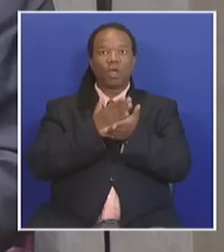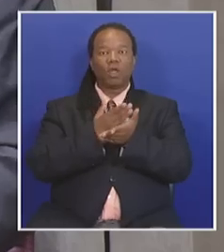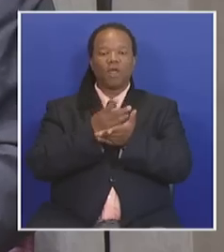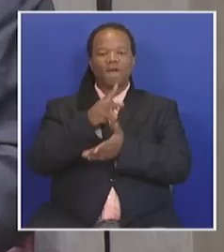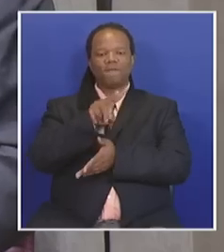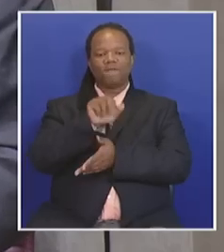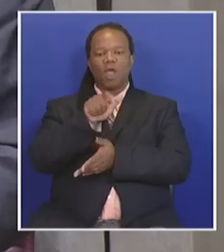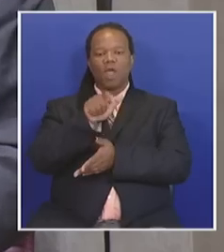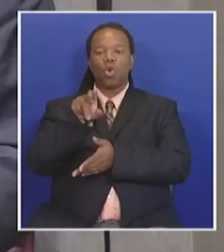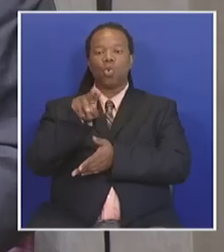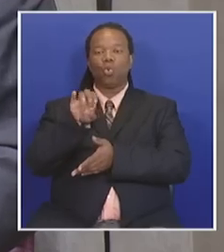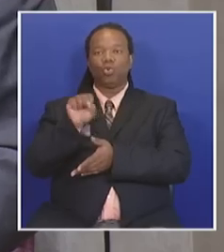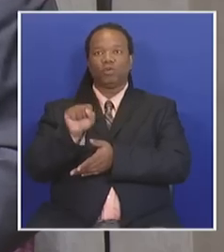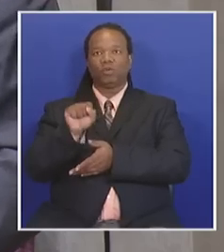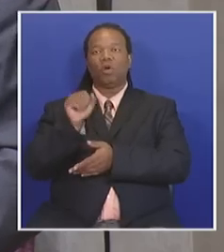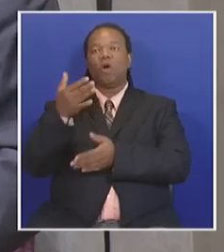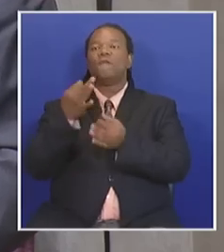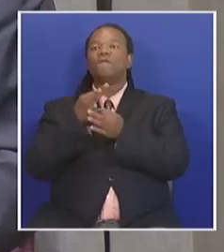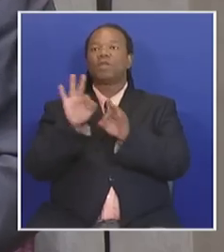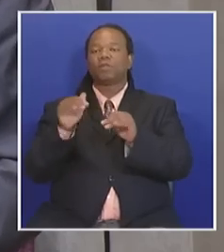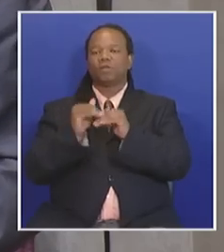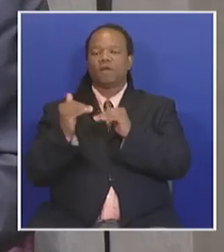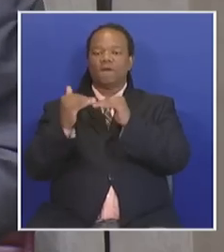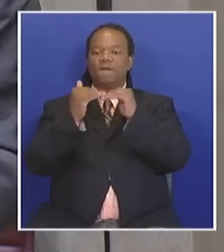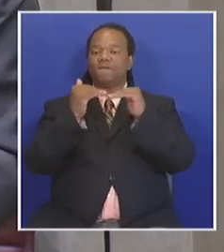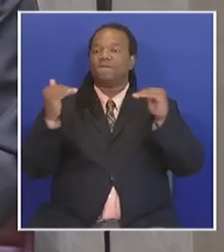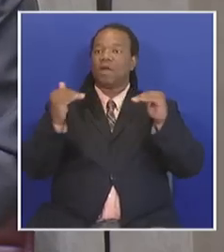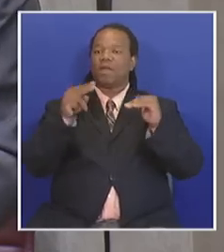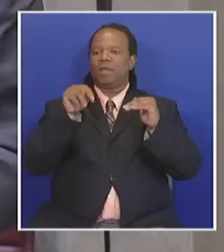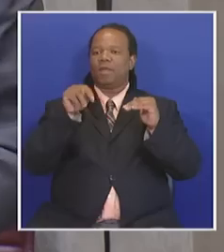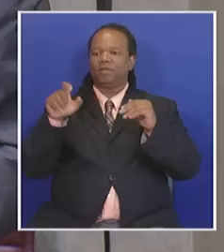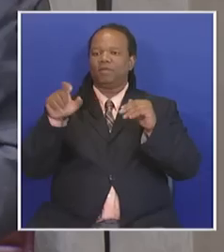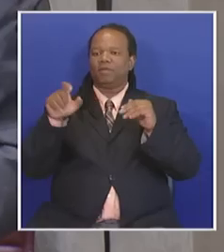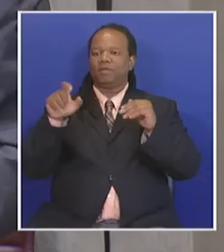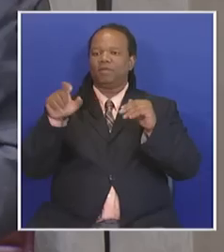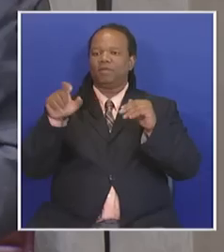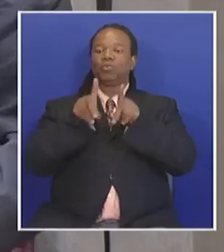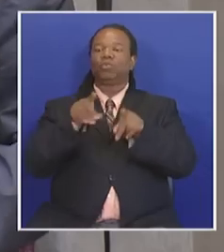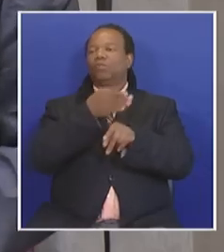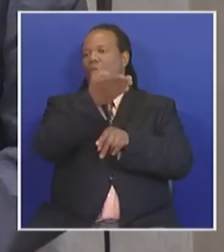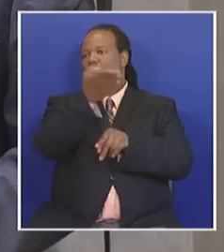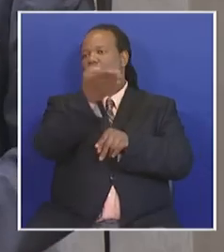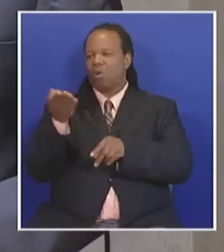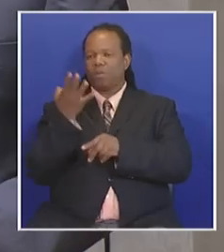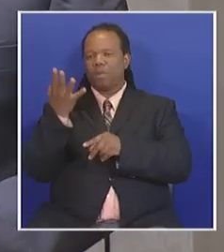tokologo tekatekano le manyetla ya botle. Let me leave you with the wise and